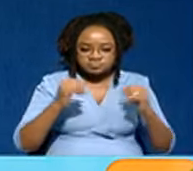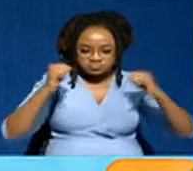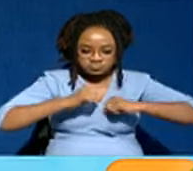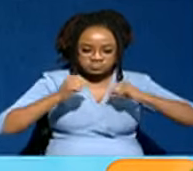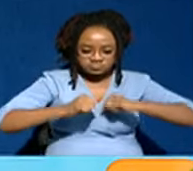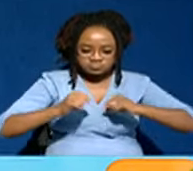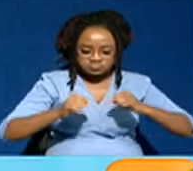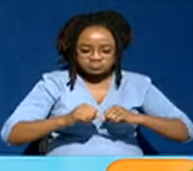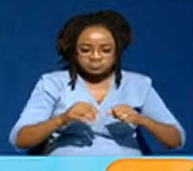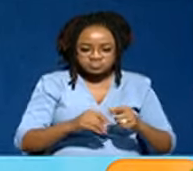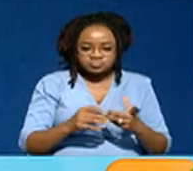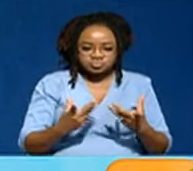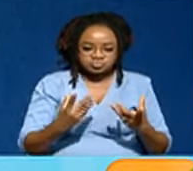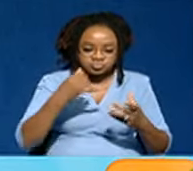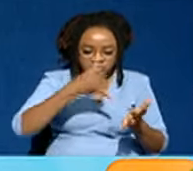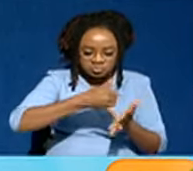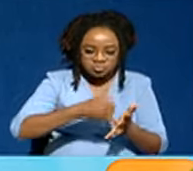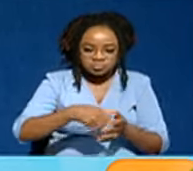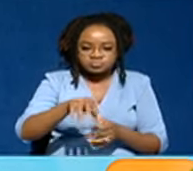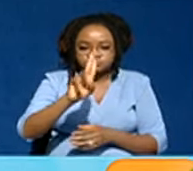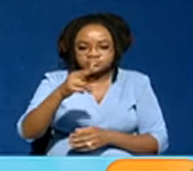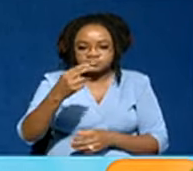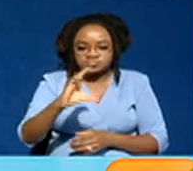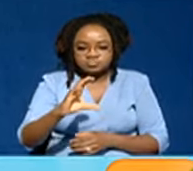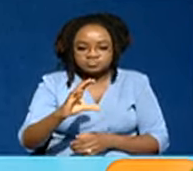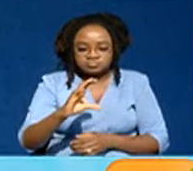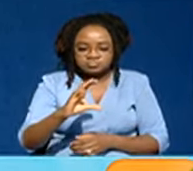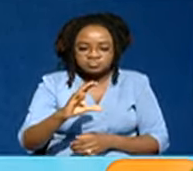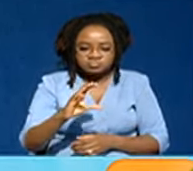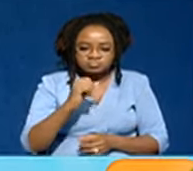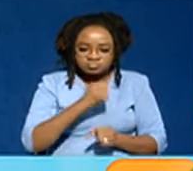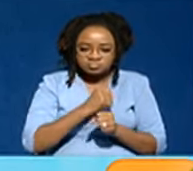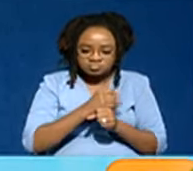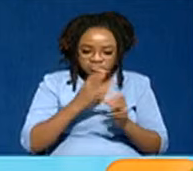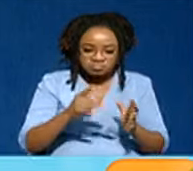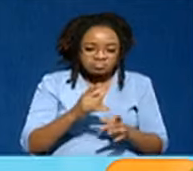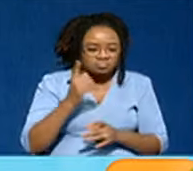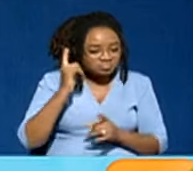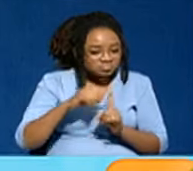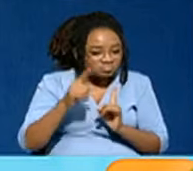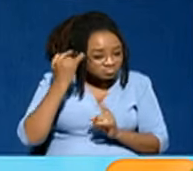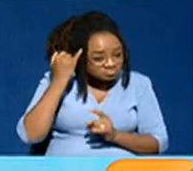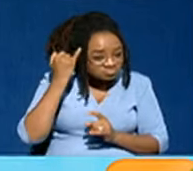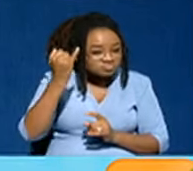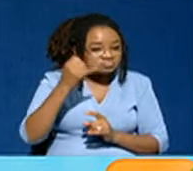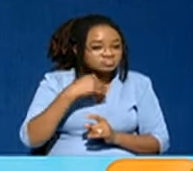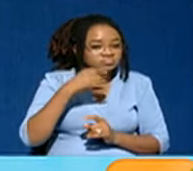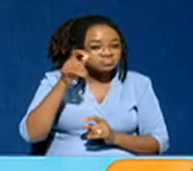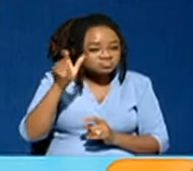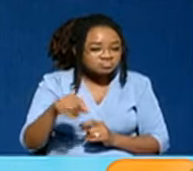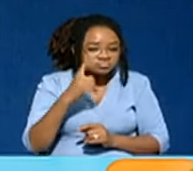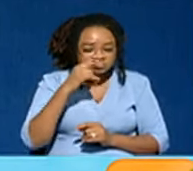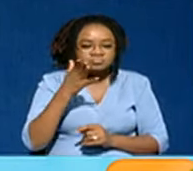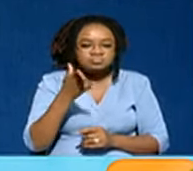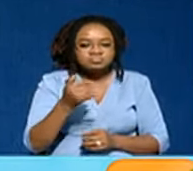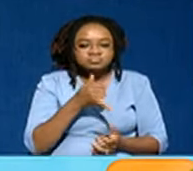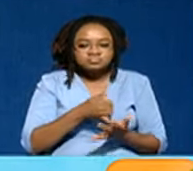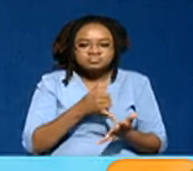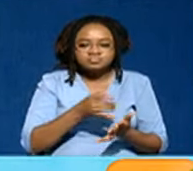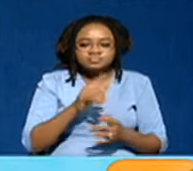staff and all the other contracts surrounding that. You can imagine there is somebody who has been on a national